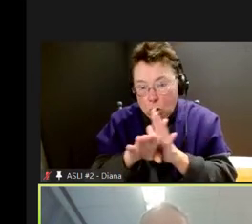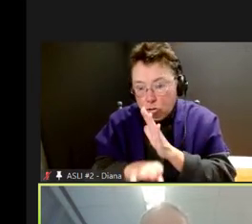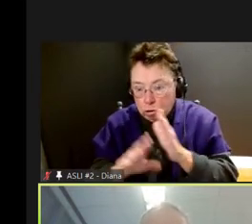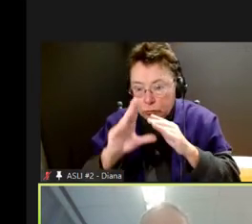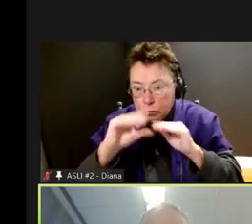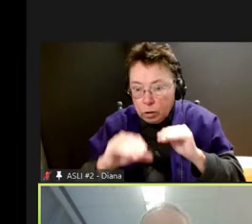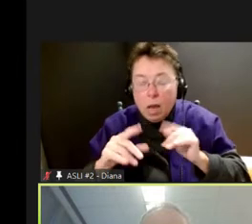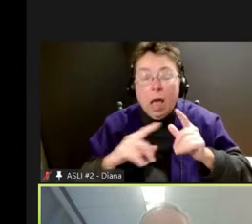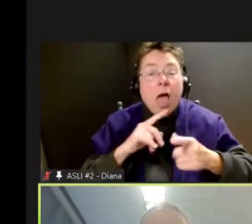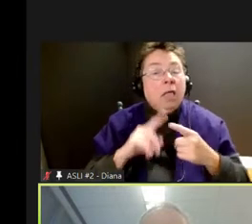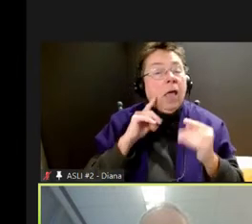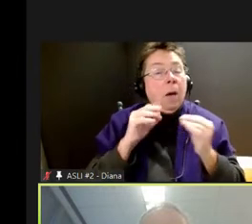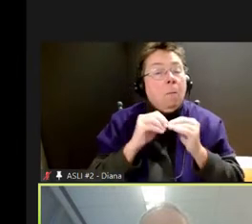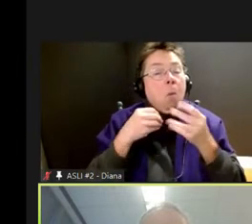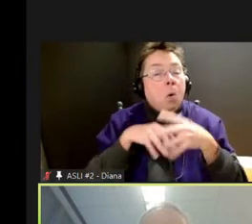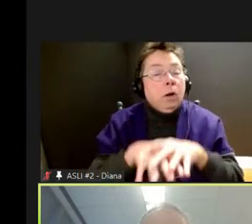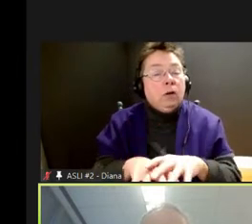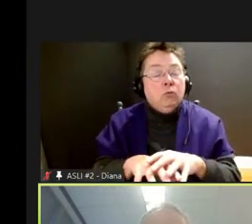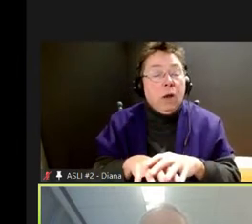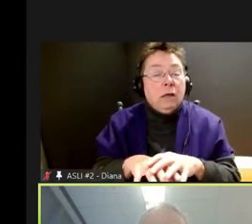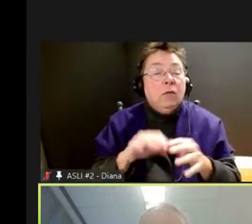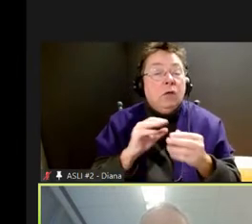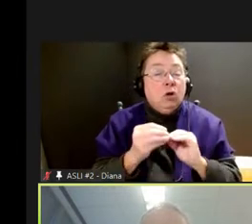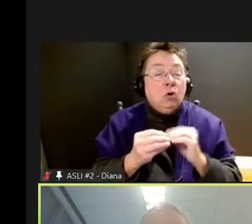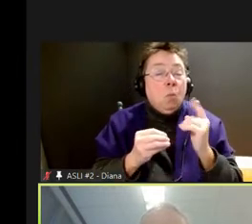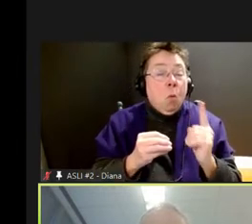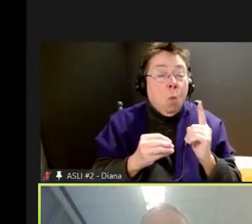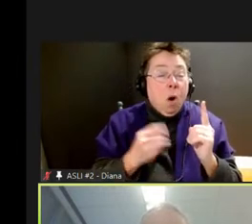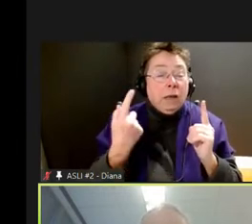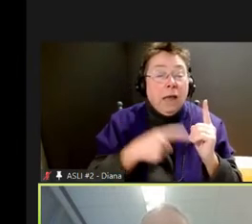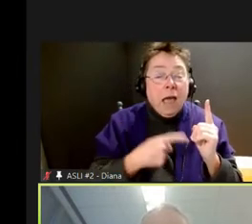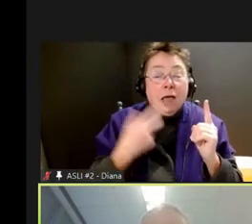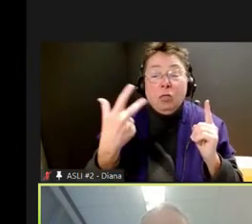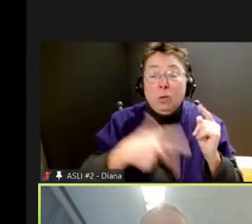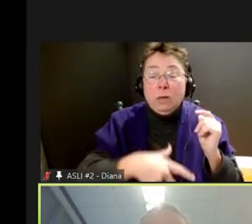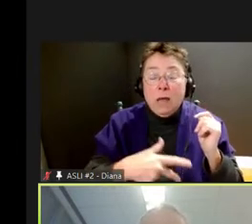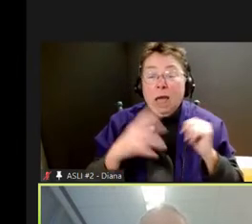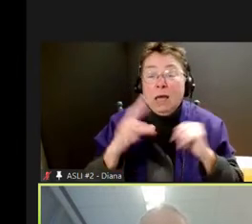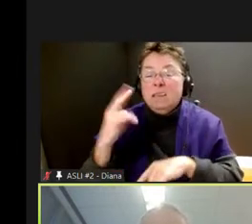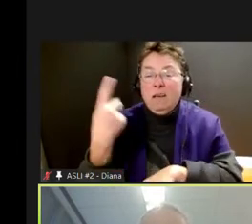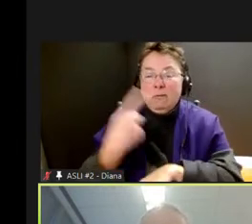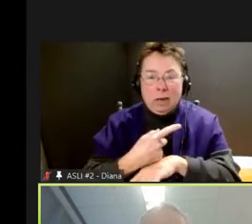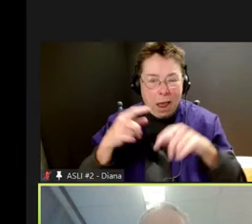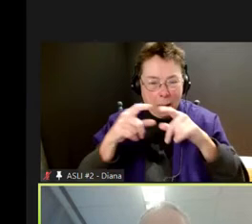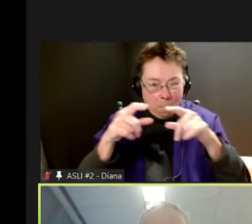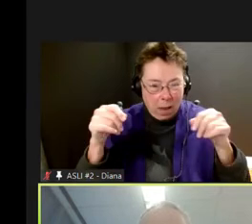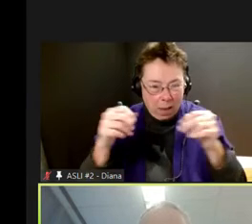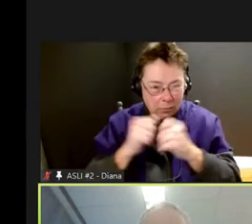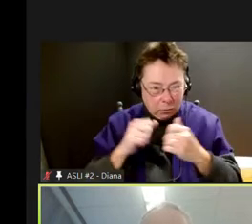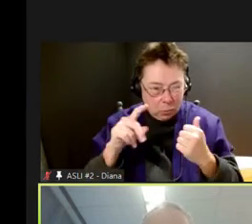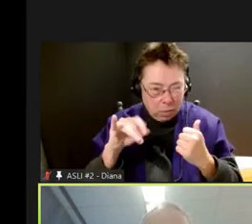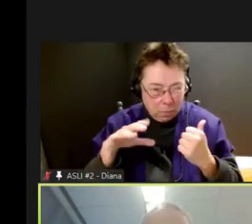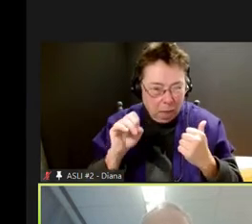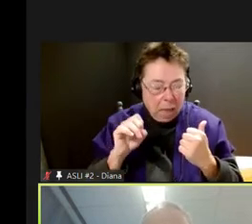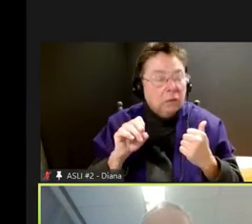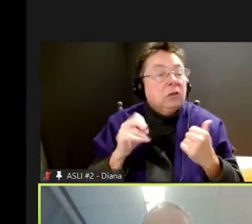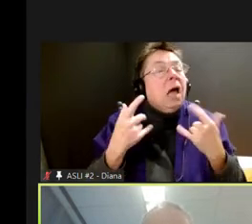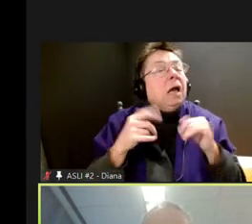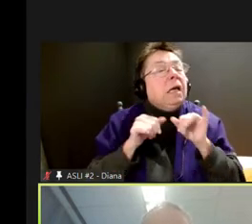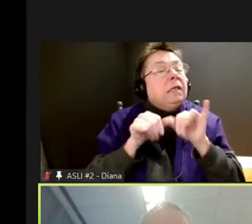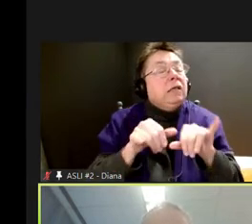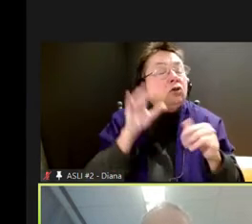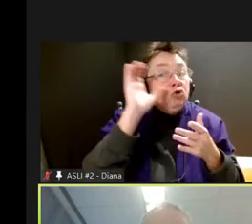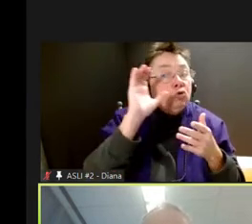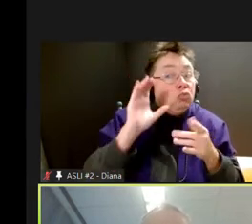fully integrating the 1, 3, and 7-day passes with PACE, continuing to explore partnerships with both